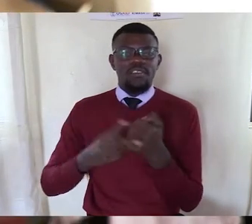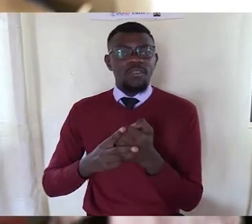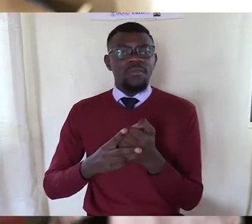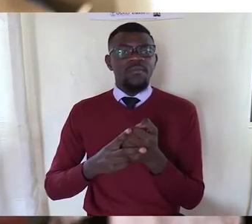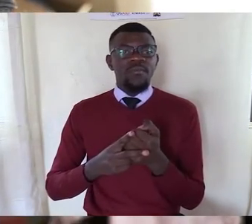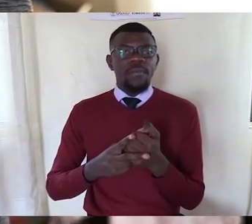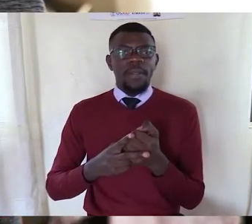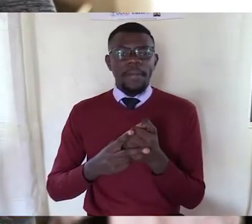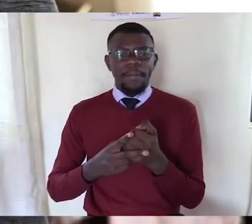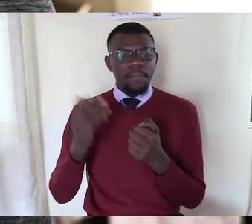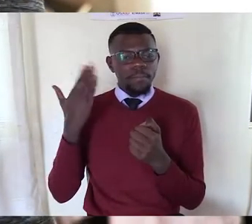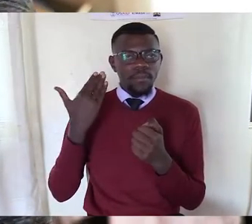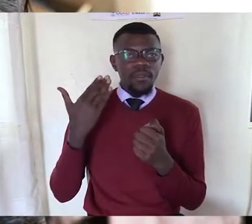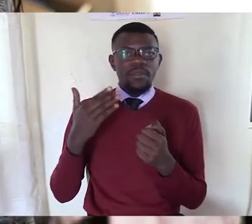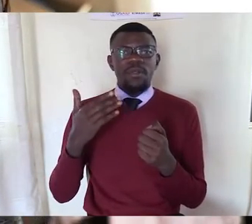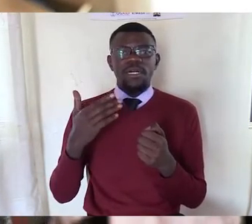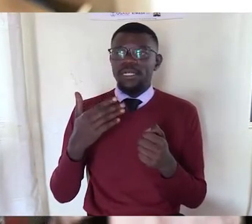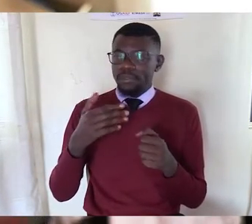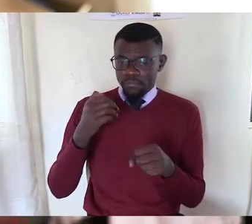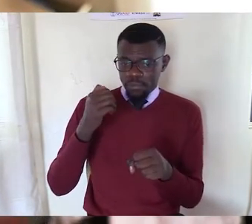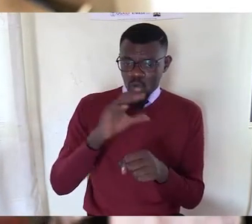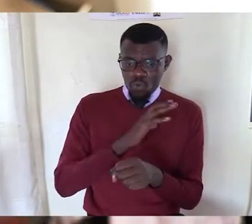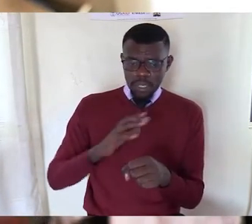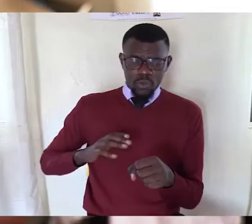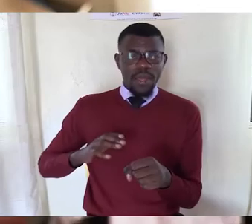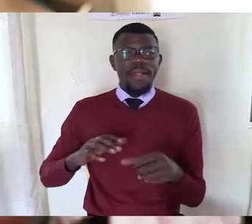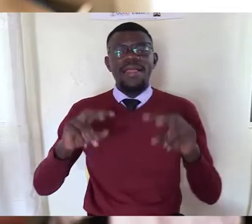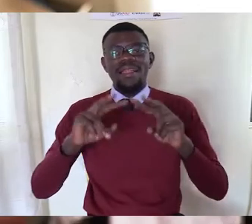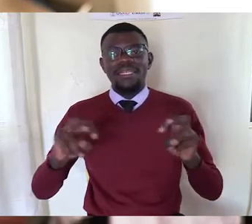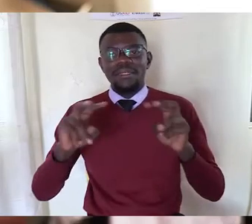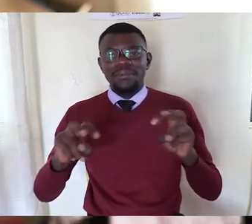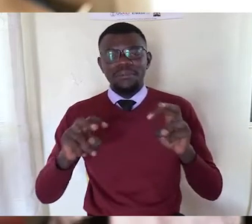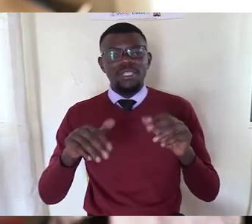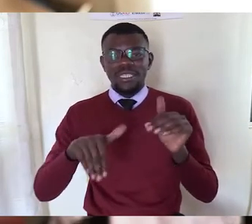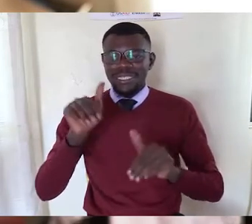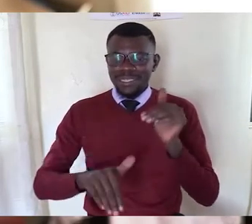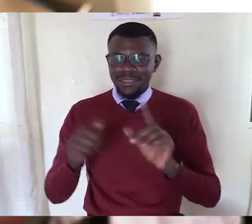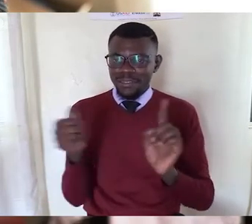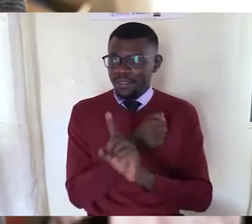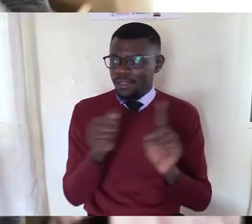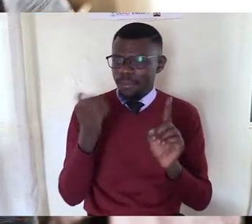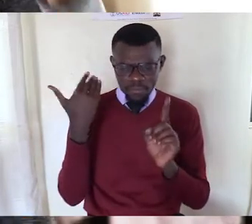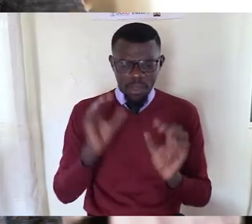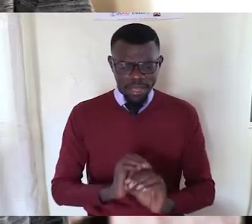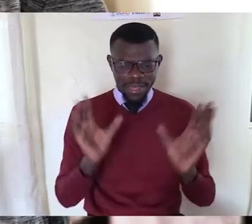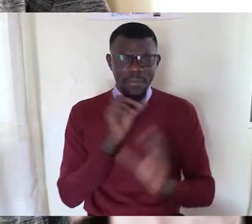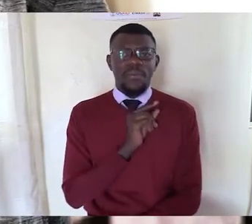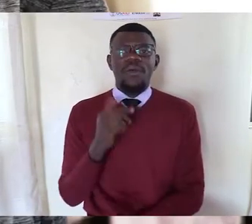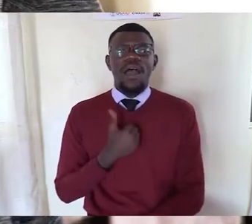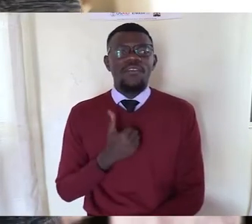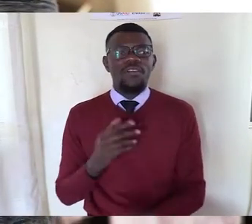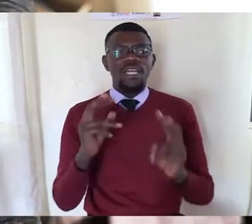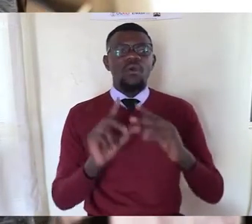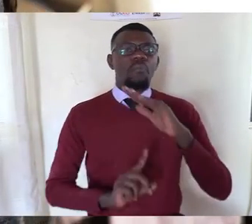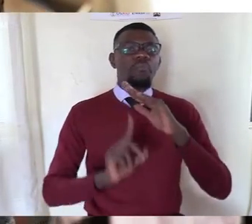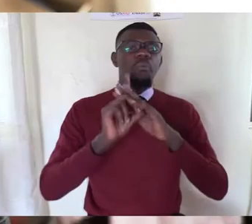That is the coalition on the commission on inquiry on post-election violence. They were very clear. These issues